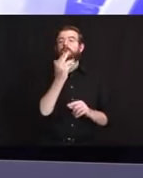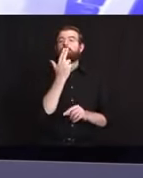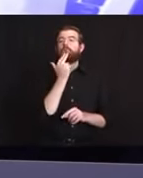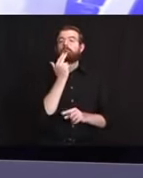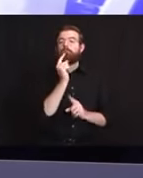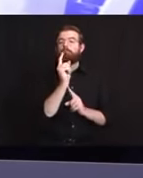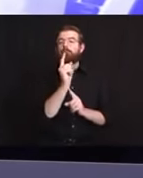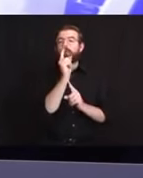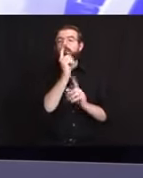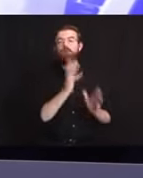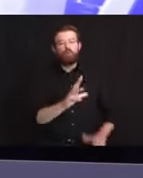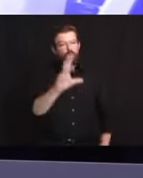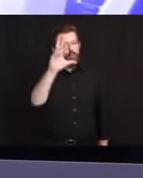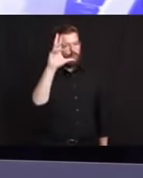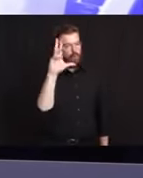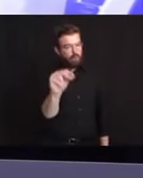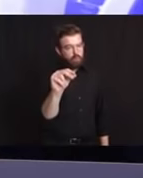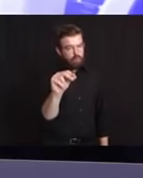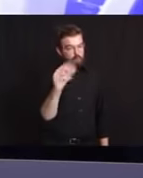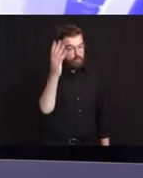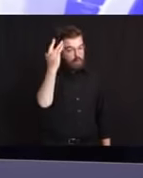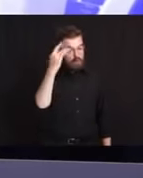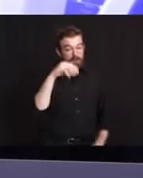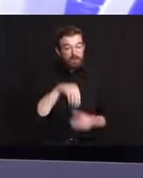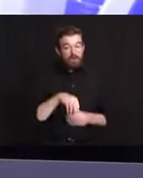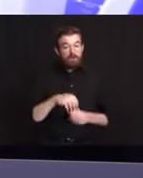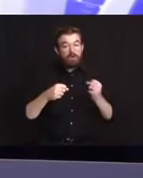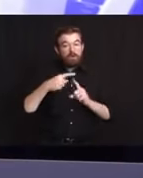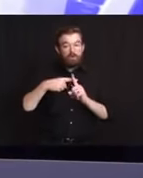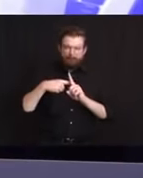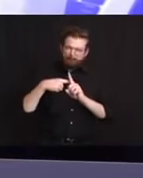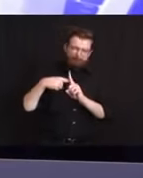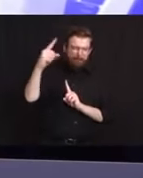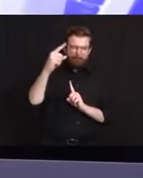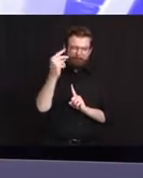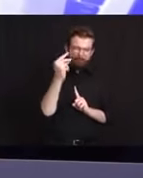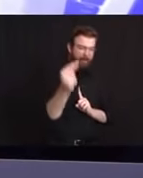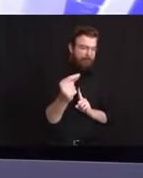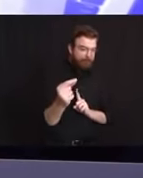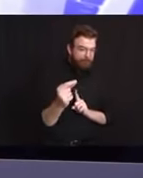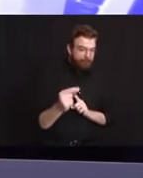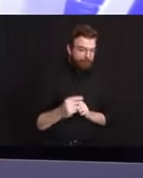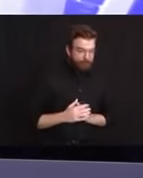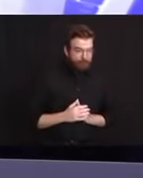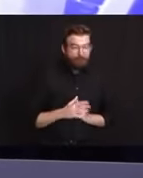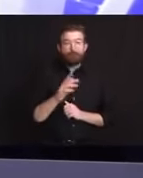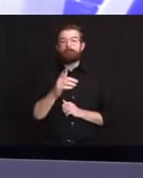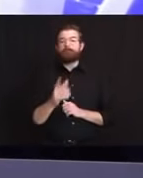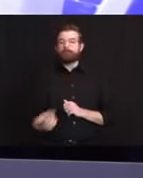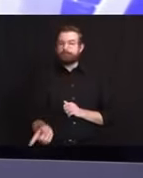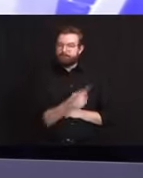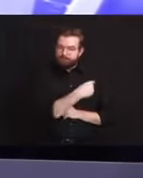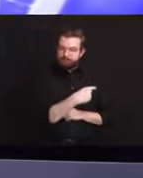to dangerous levels. Stay connected, stay safe, stay healthy, get tested, and mask up. Thank